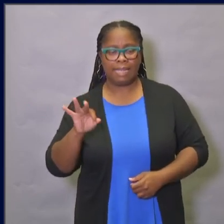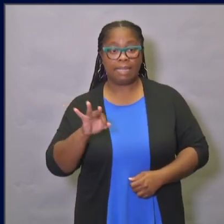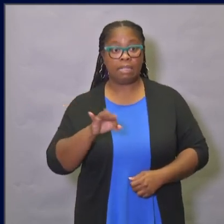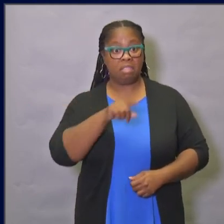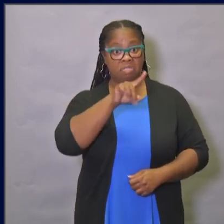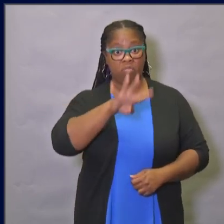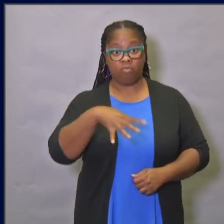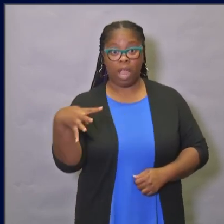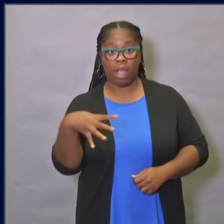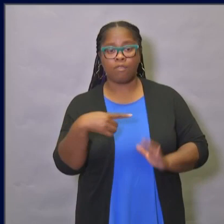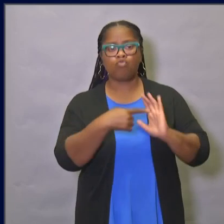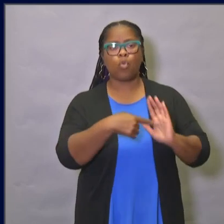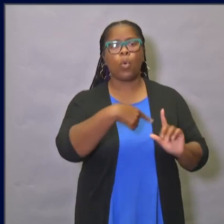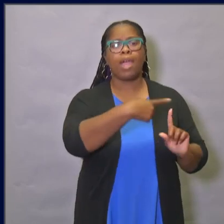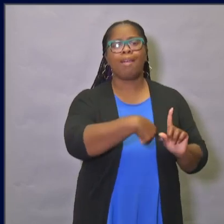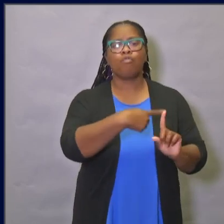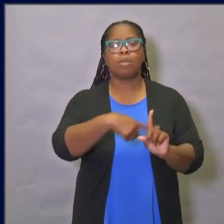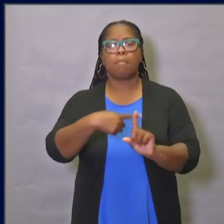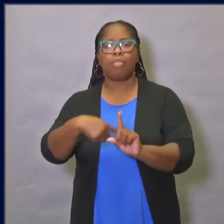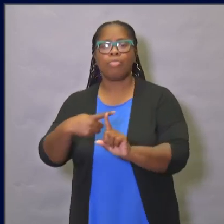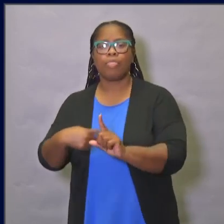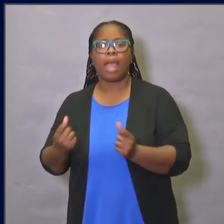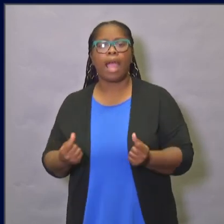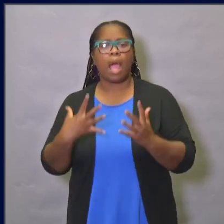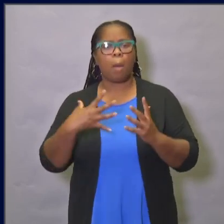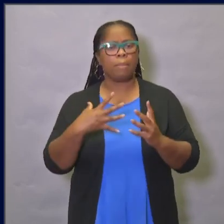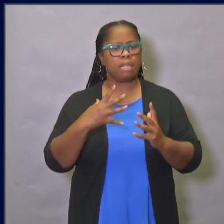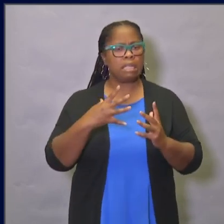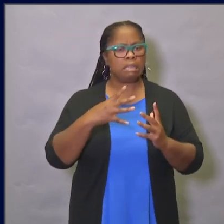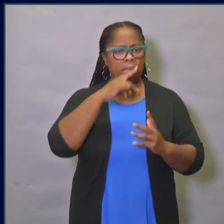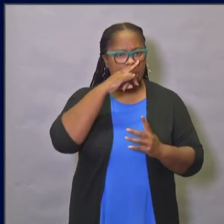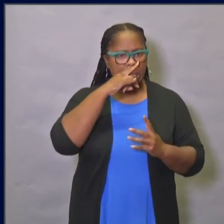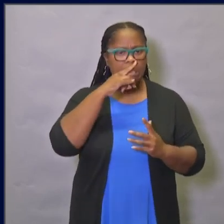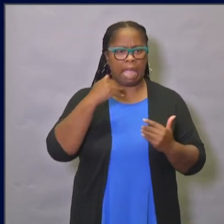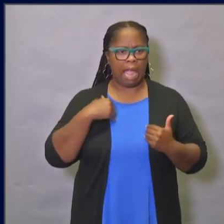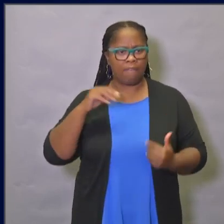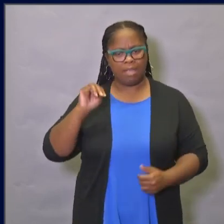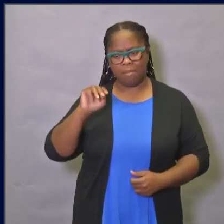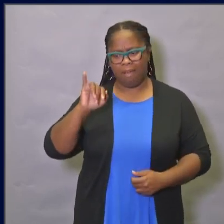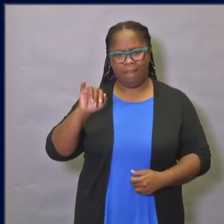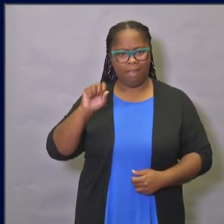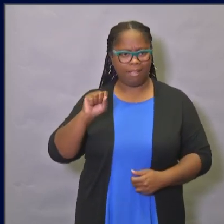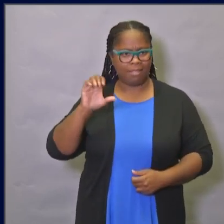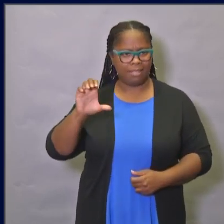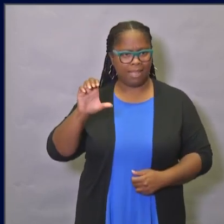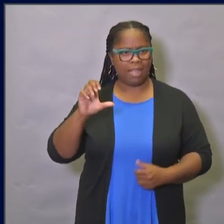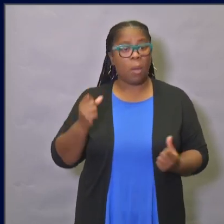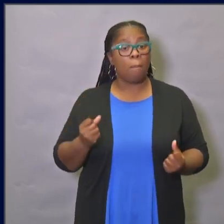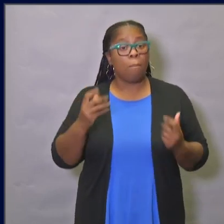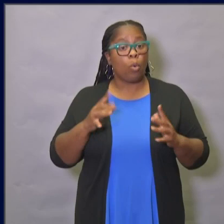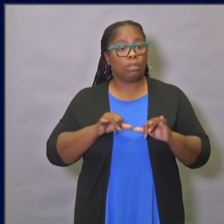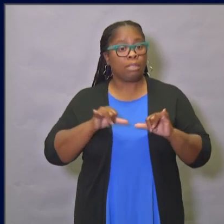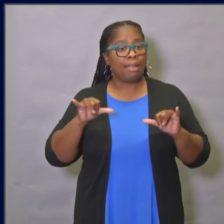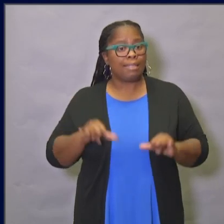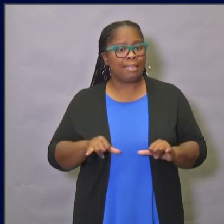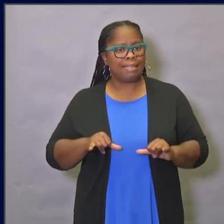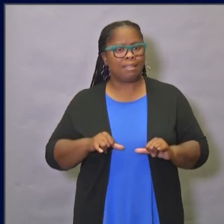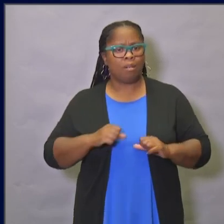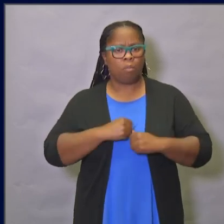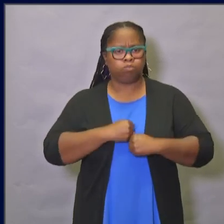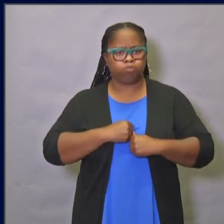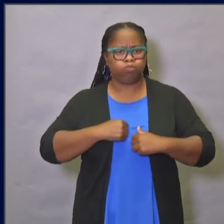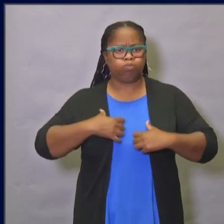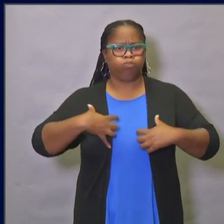month the number of cases of multisystem inflammatory syndrome in children, or MIS-C, a